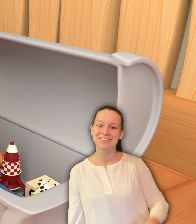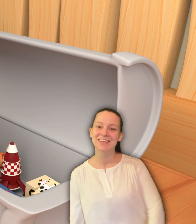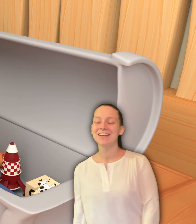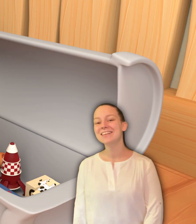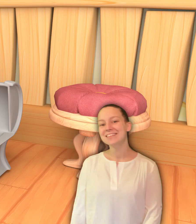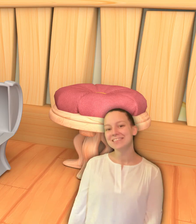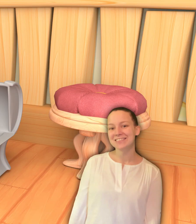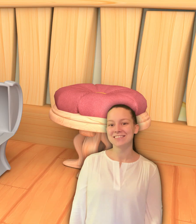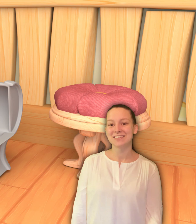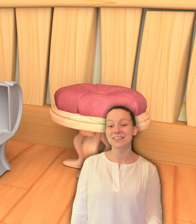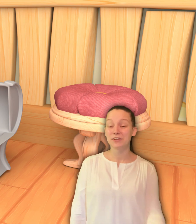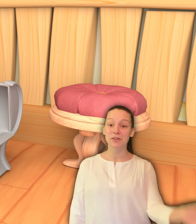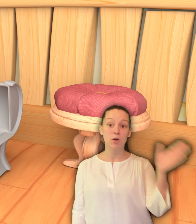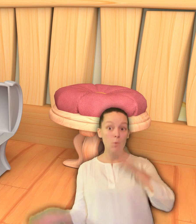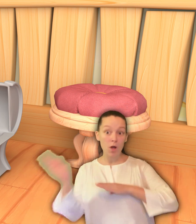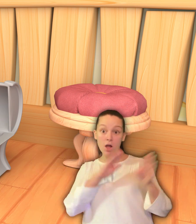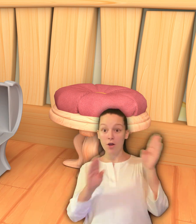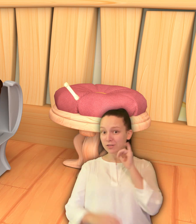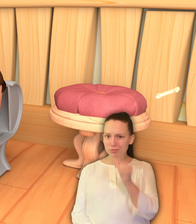foreign